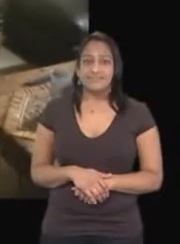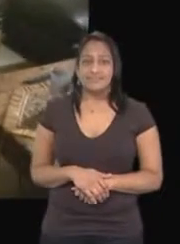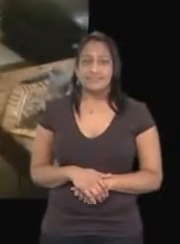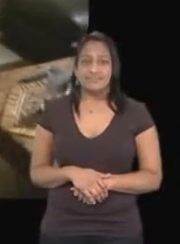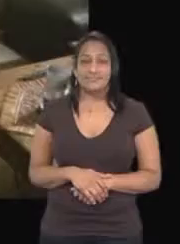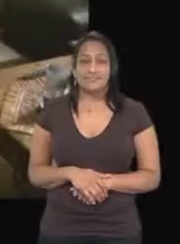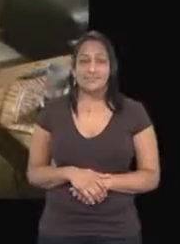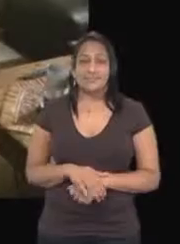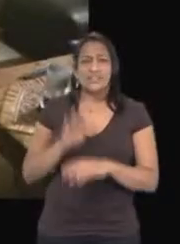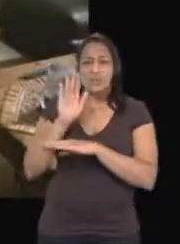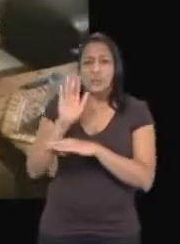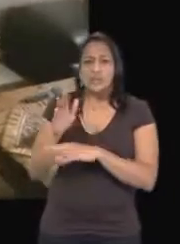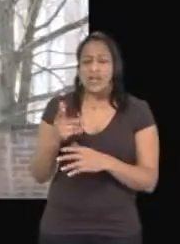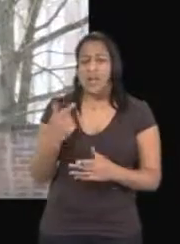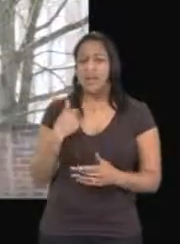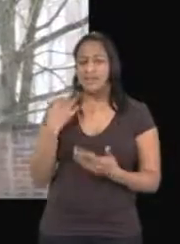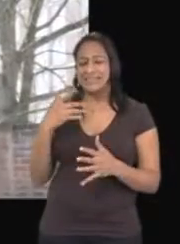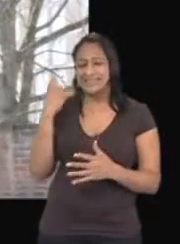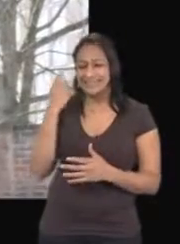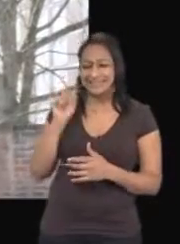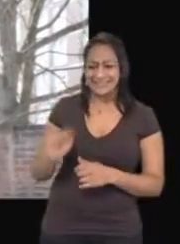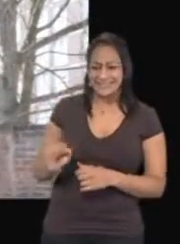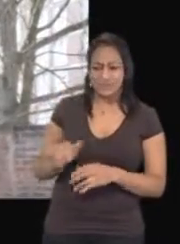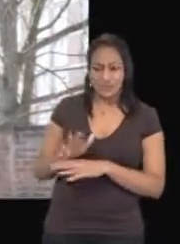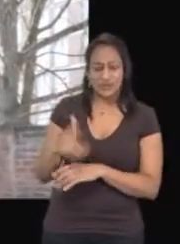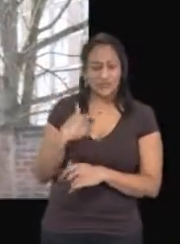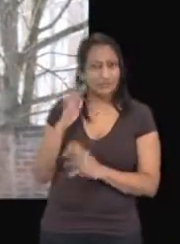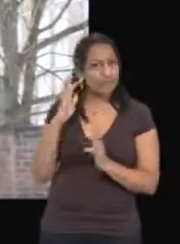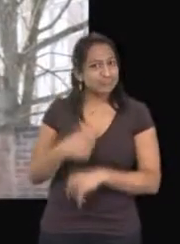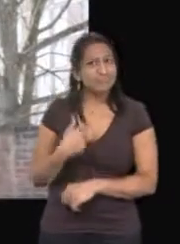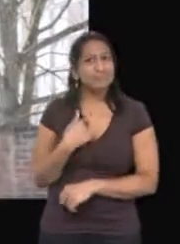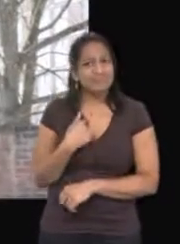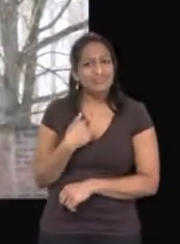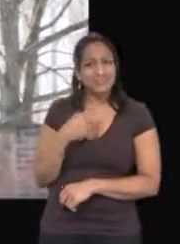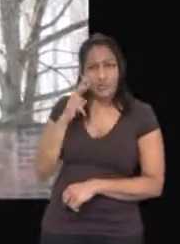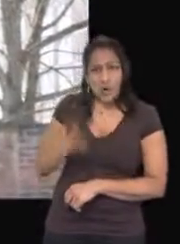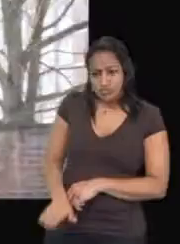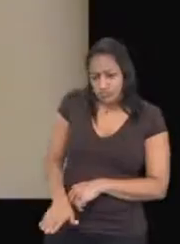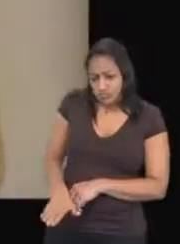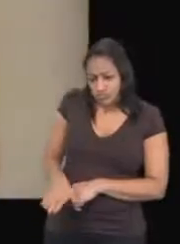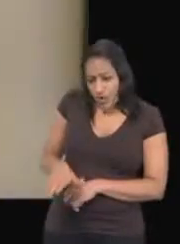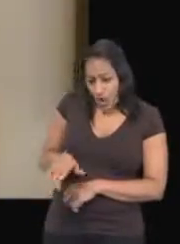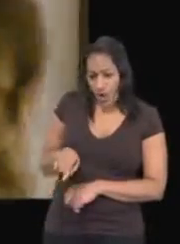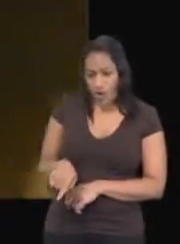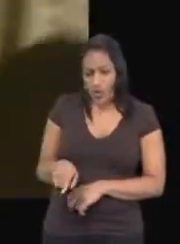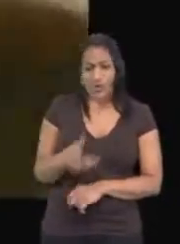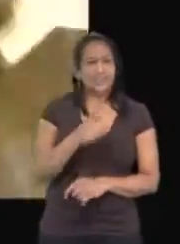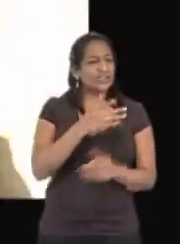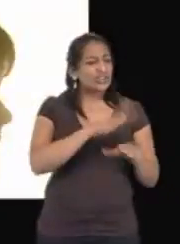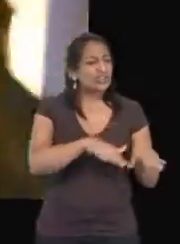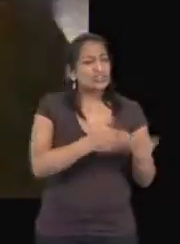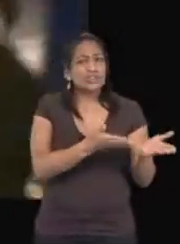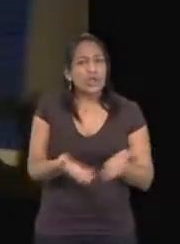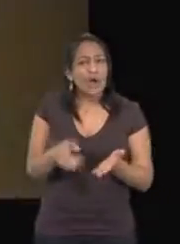The future's always been something that's been a massive concern to me as I've, watched Jennie grow up. And services